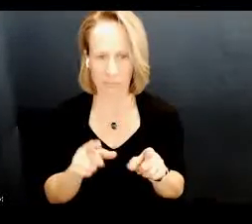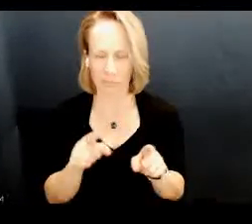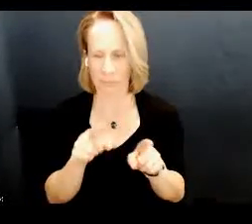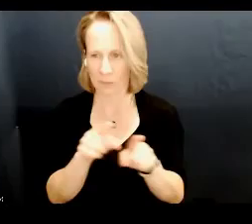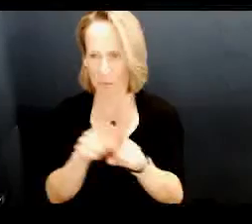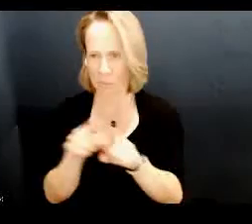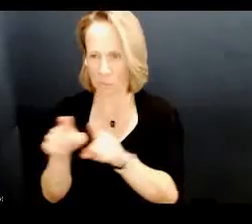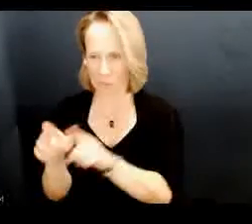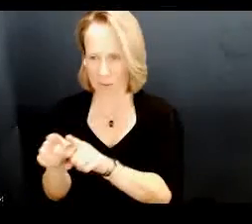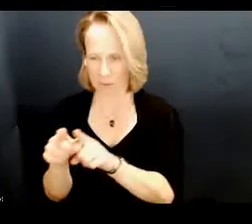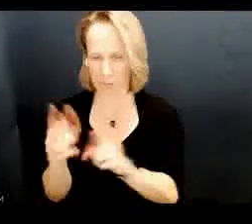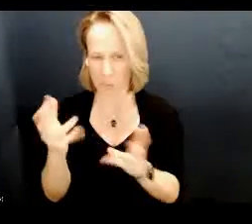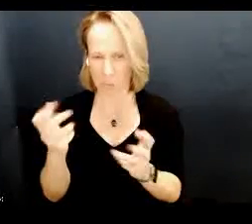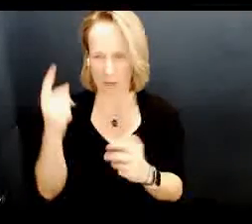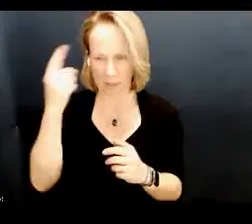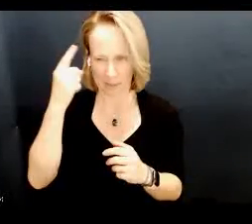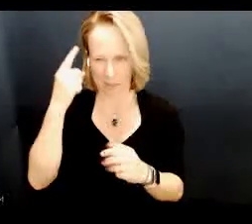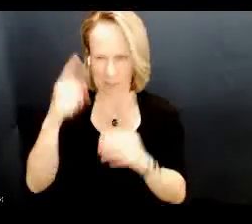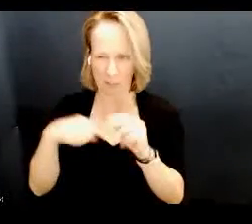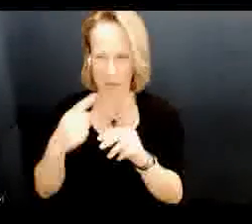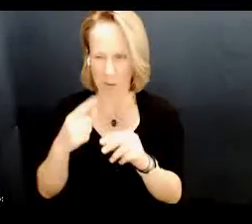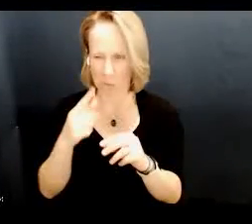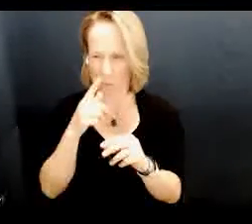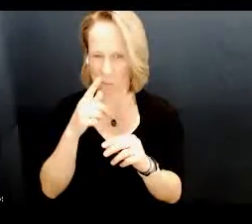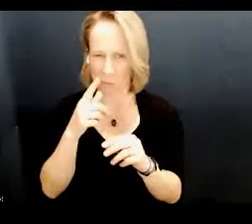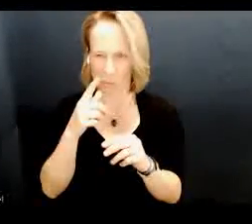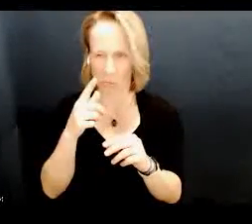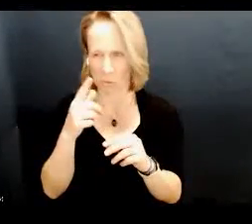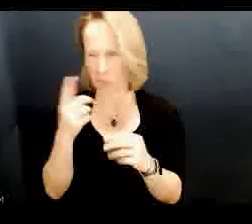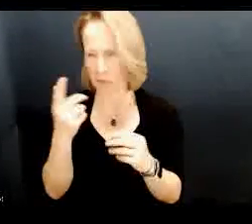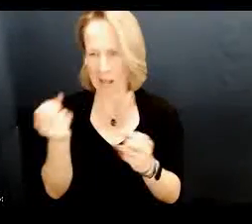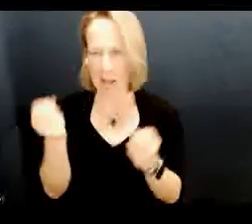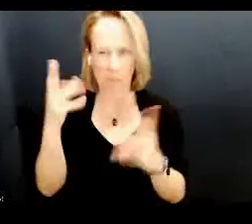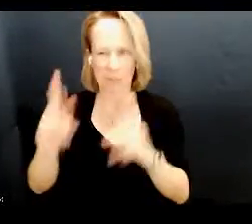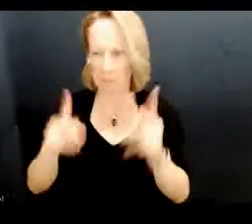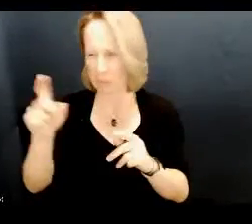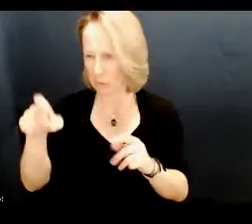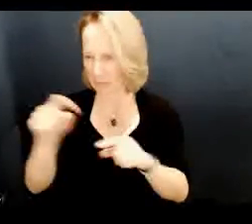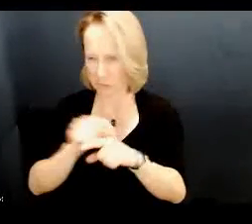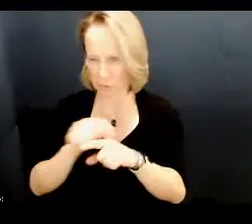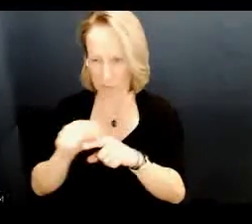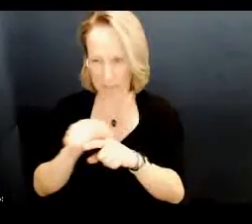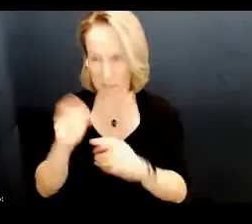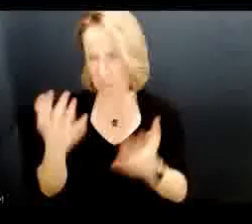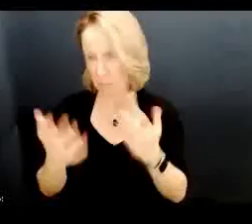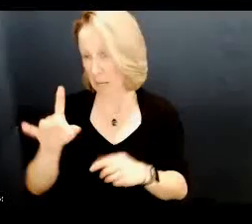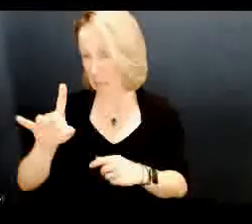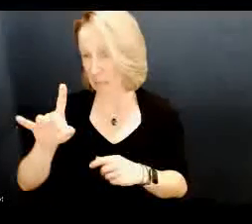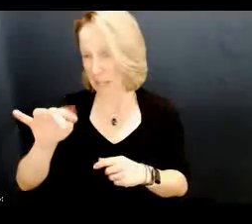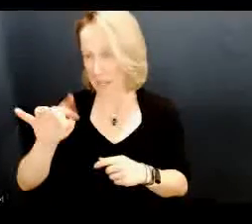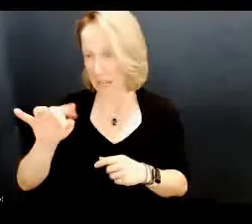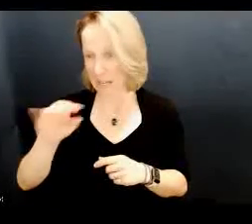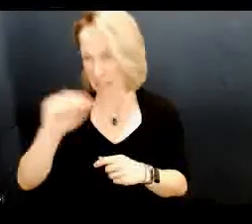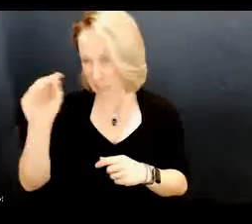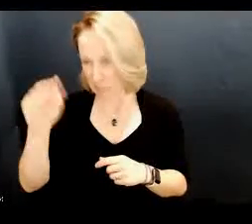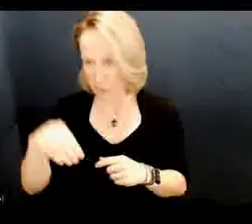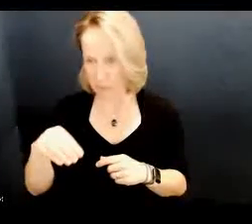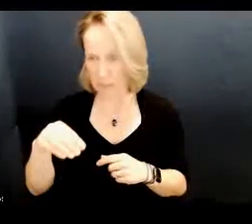to be trained, right? Do we need to train 80% for the SART protocol to be considered